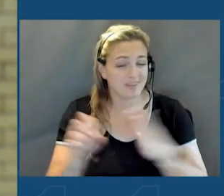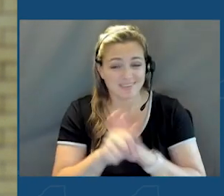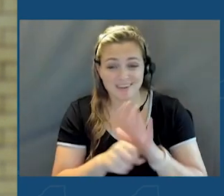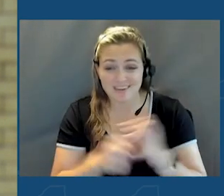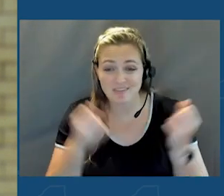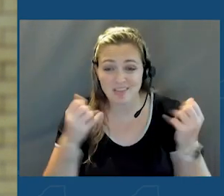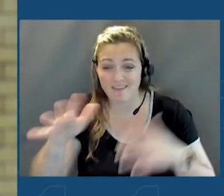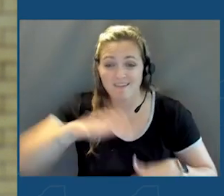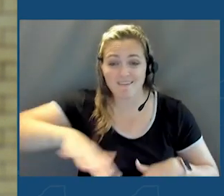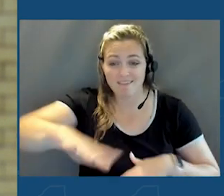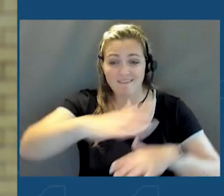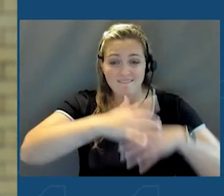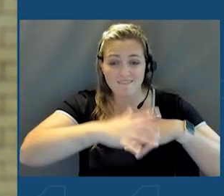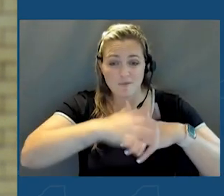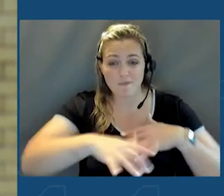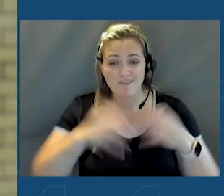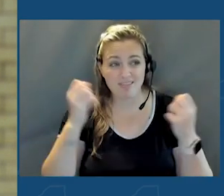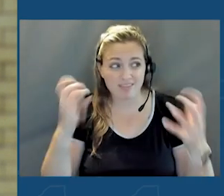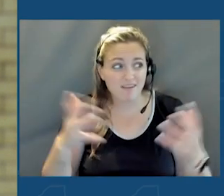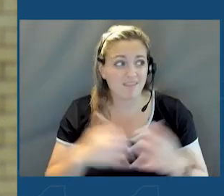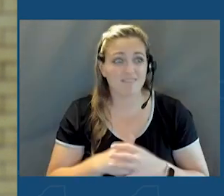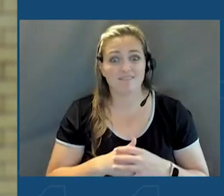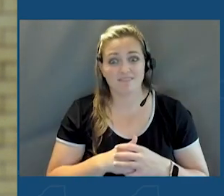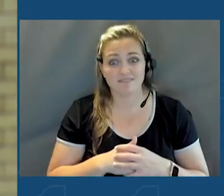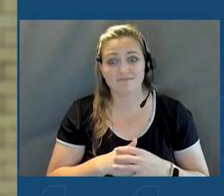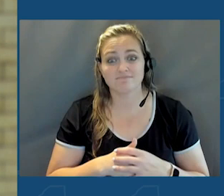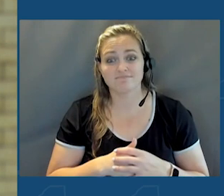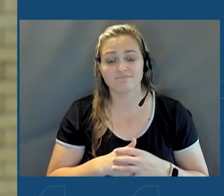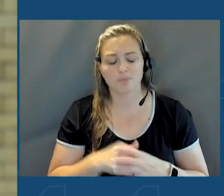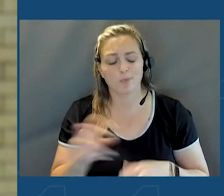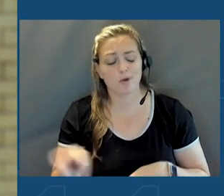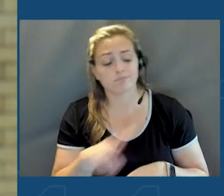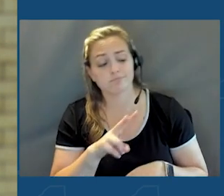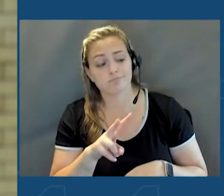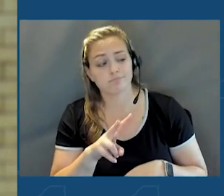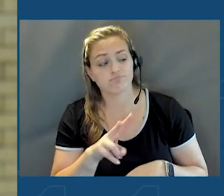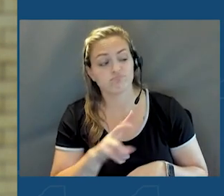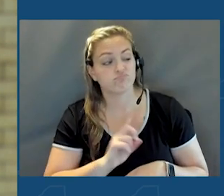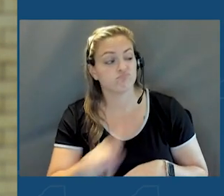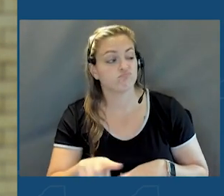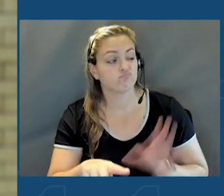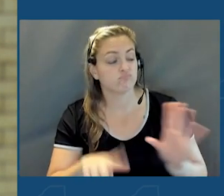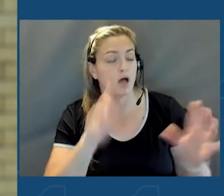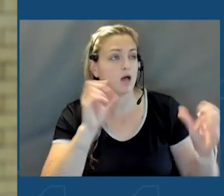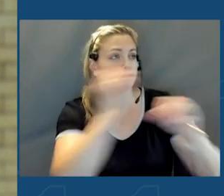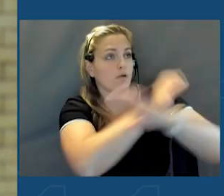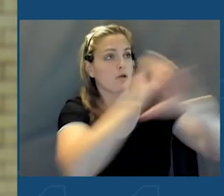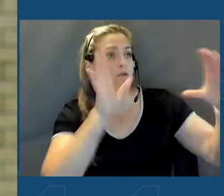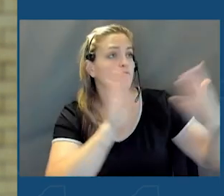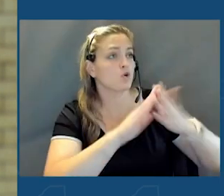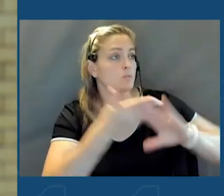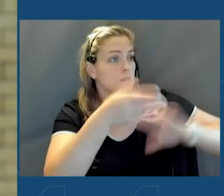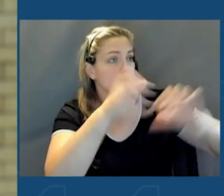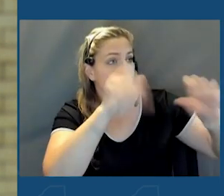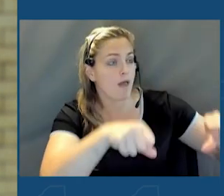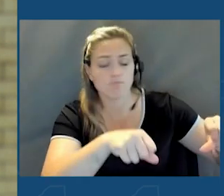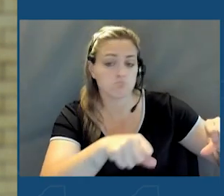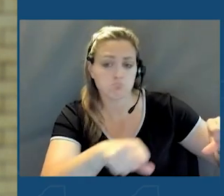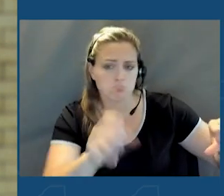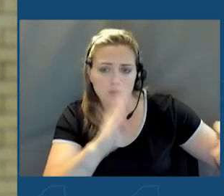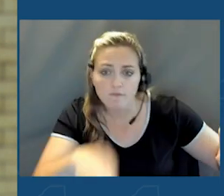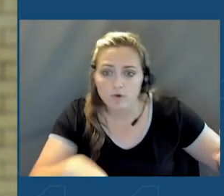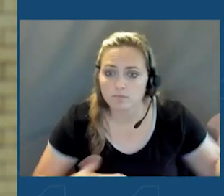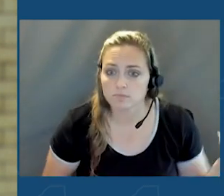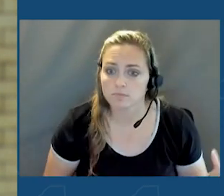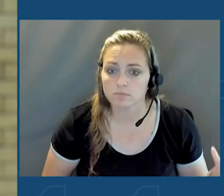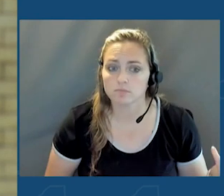land, a lot of spaces that people would look at and go by like they never envision a community there or housing,